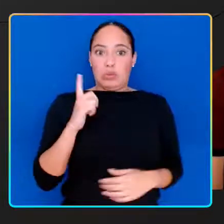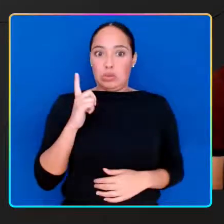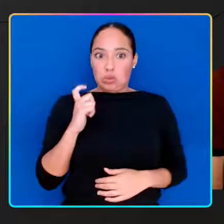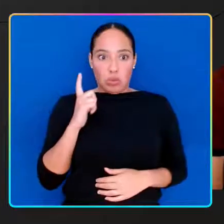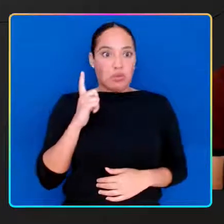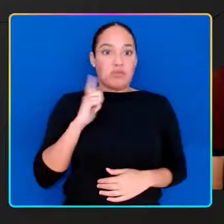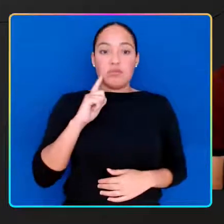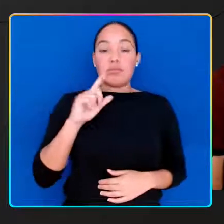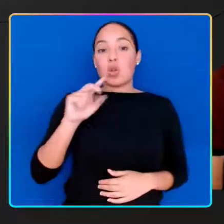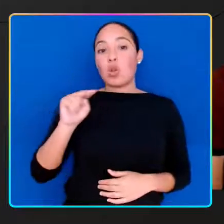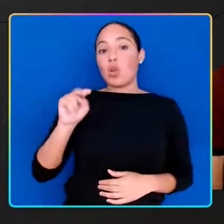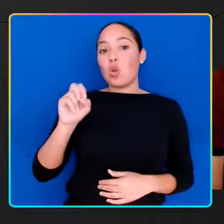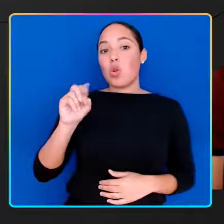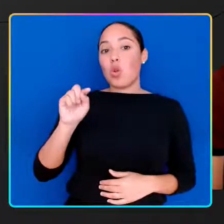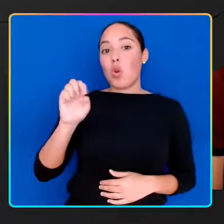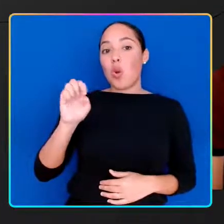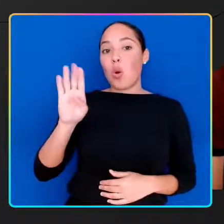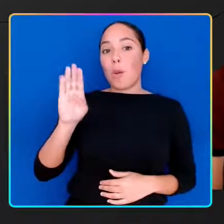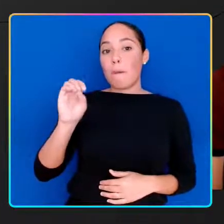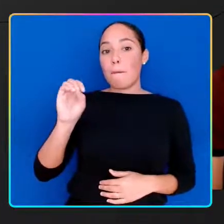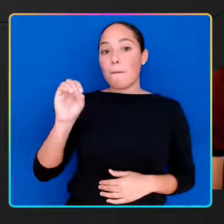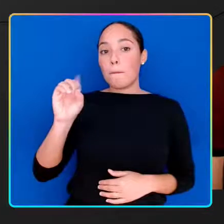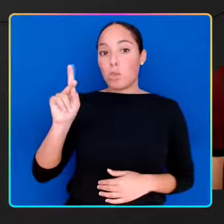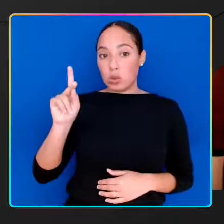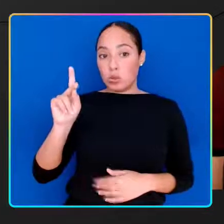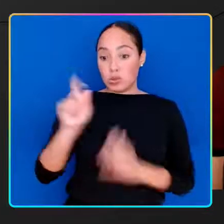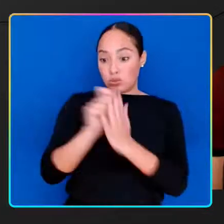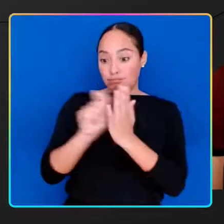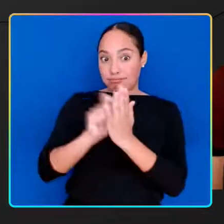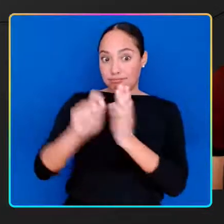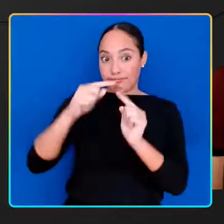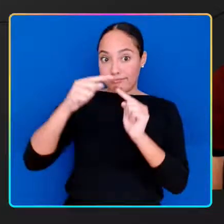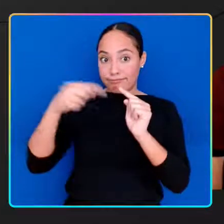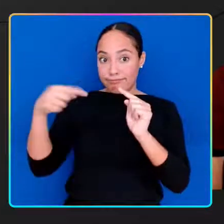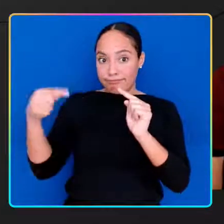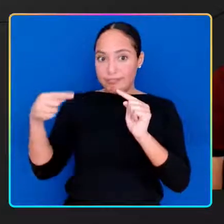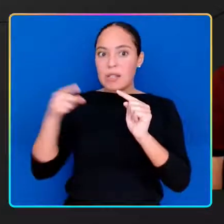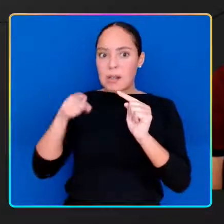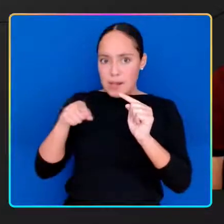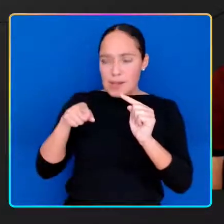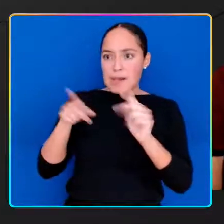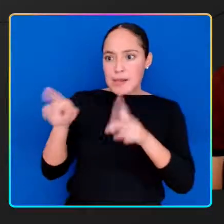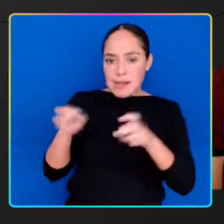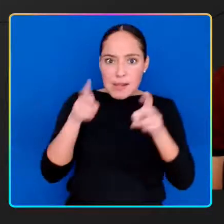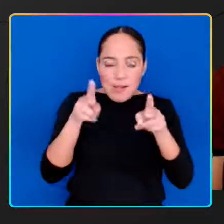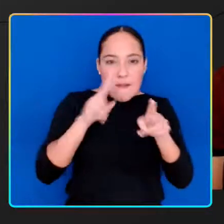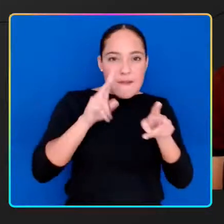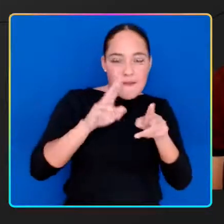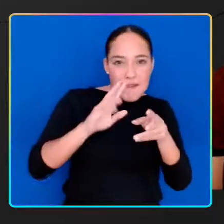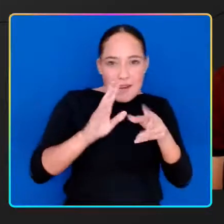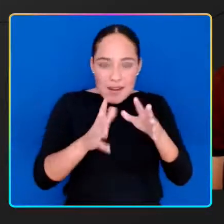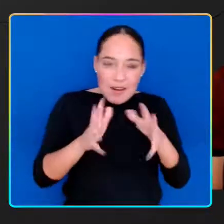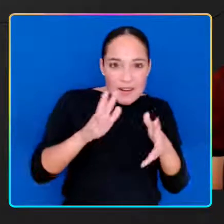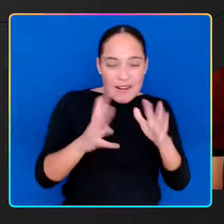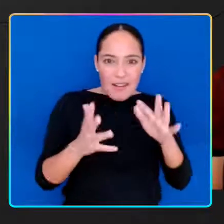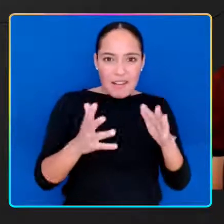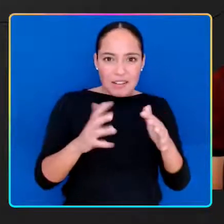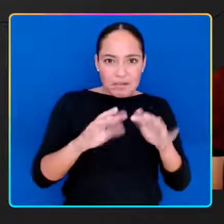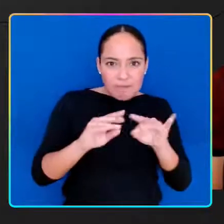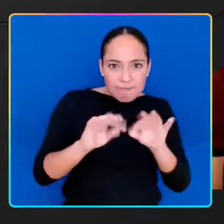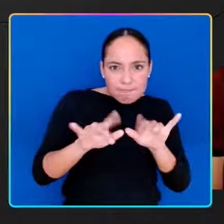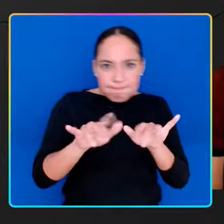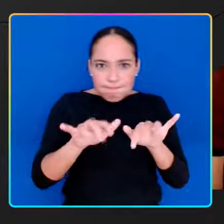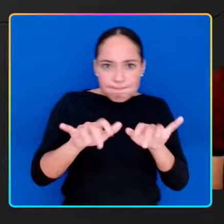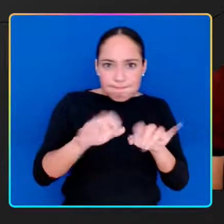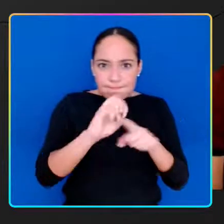working on local machines, and then how to scale it in the cloud, how to scale it in on-prem data center or at